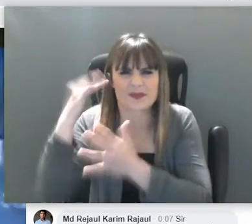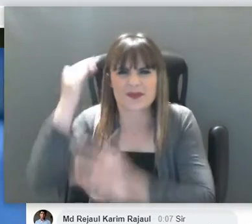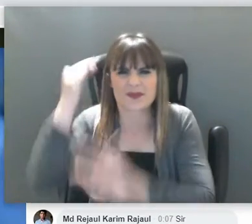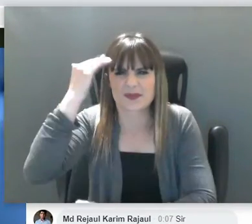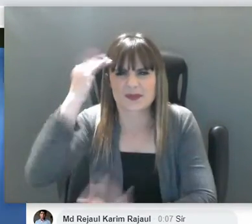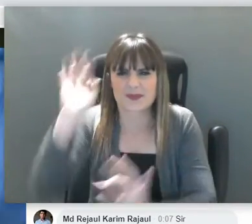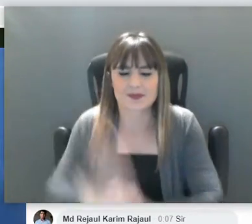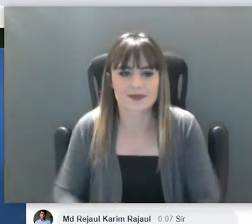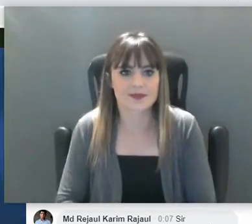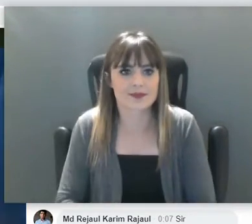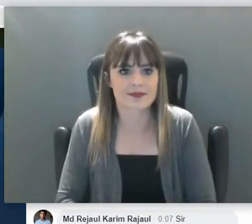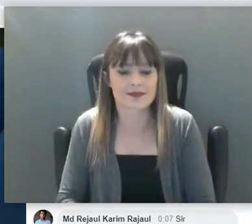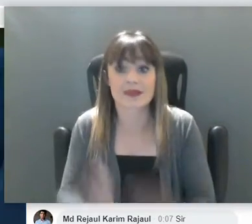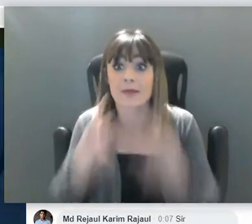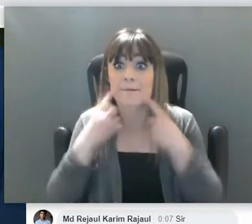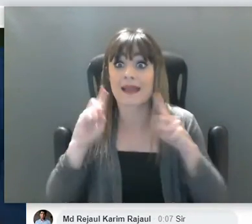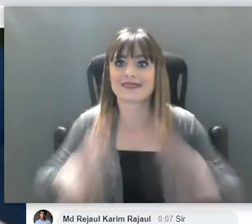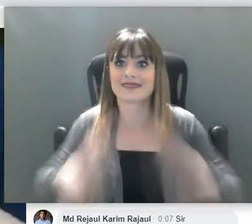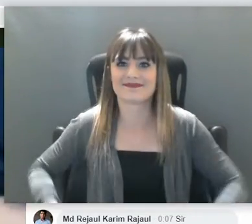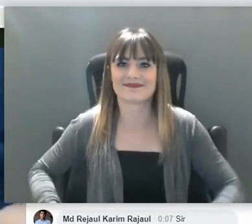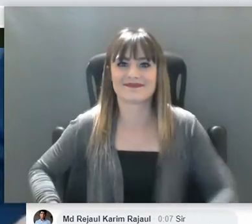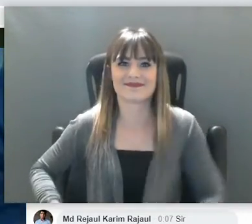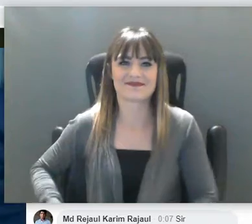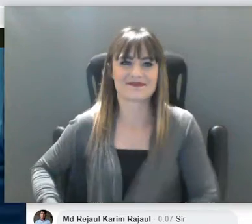we go. Upside down.